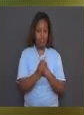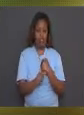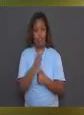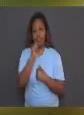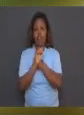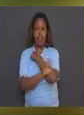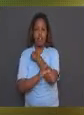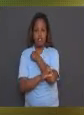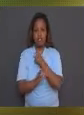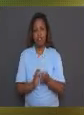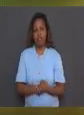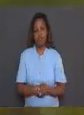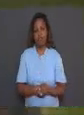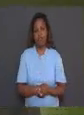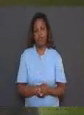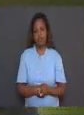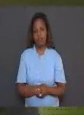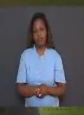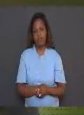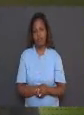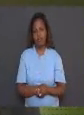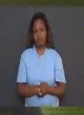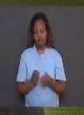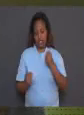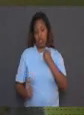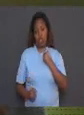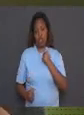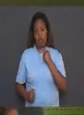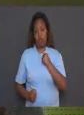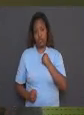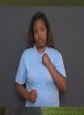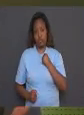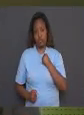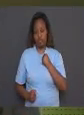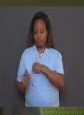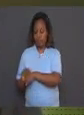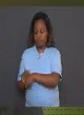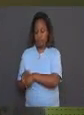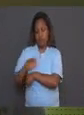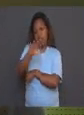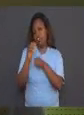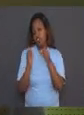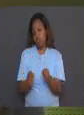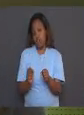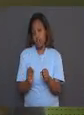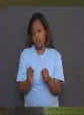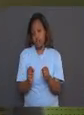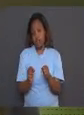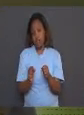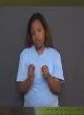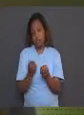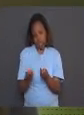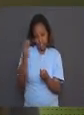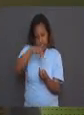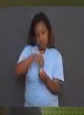in distress. Troops can be sent in for